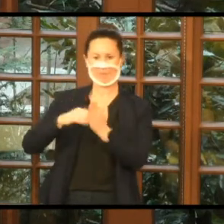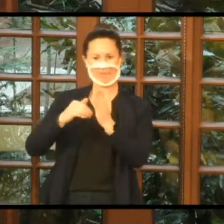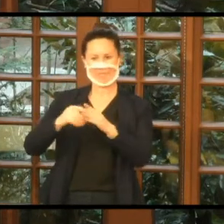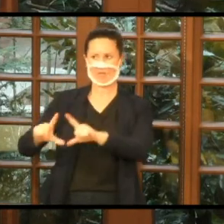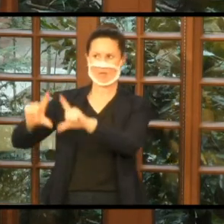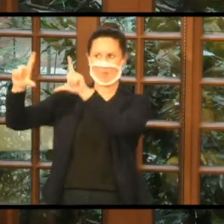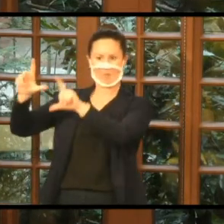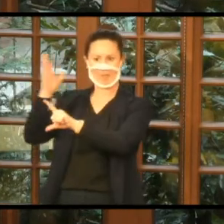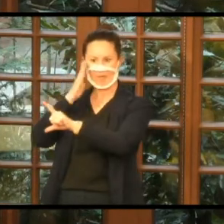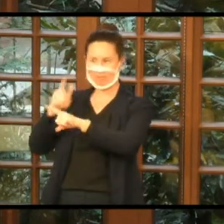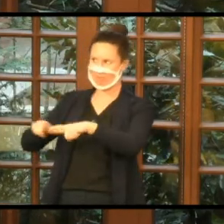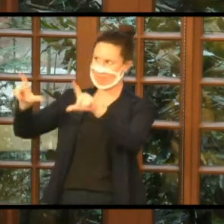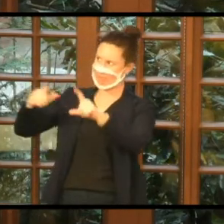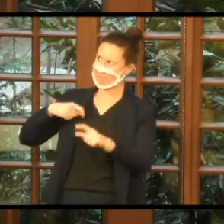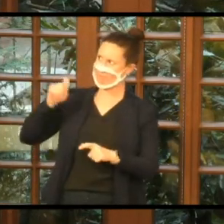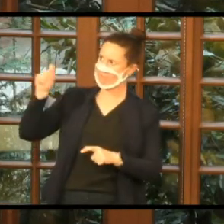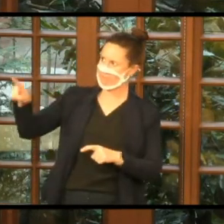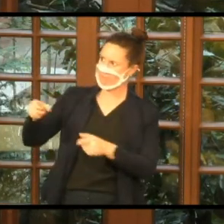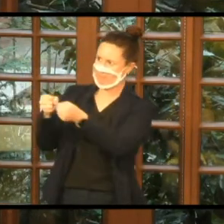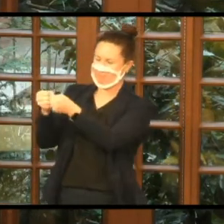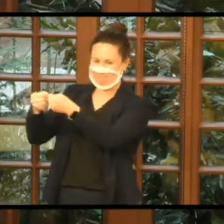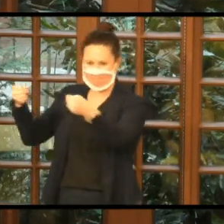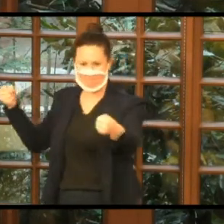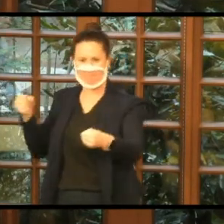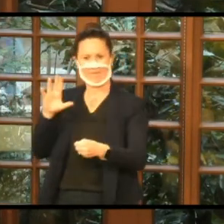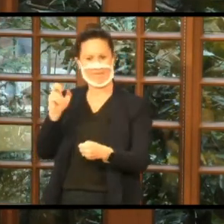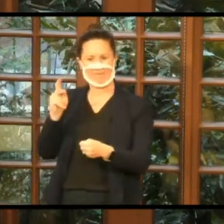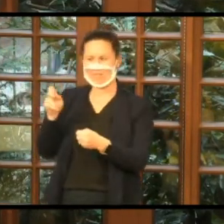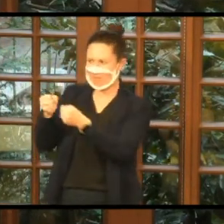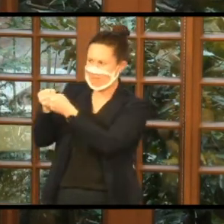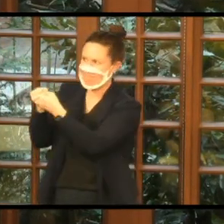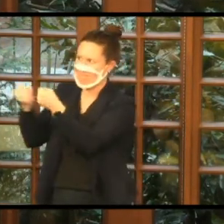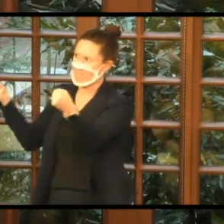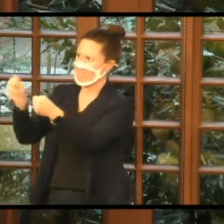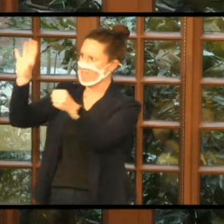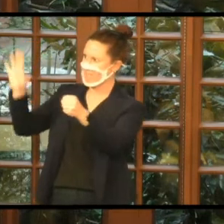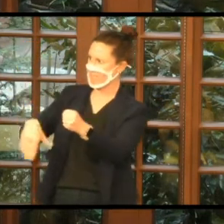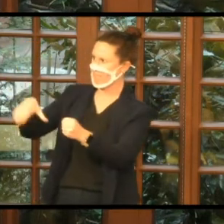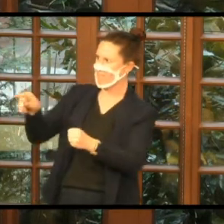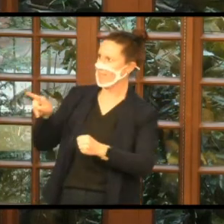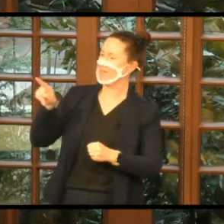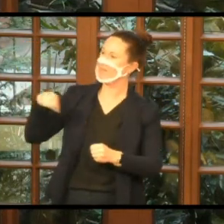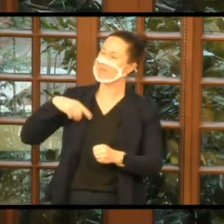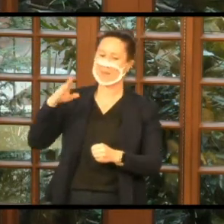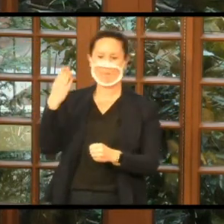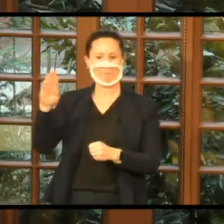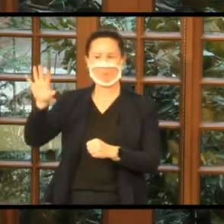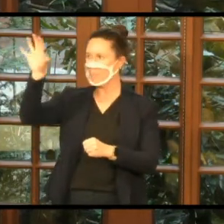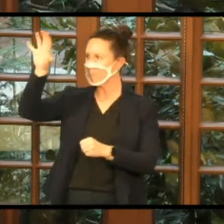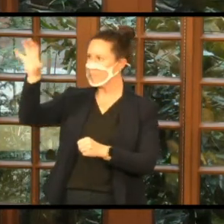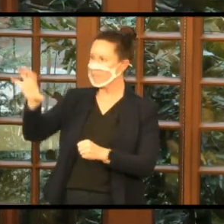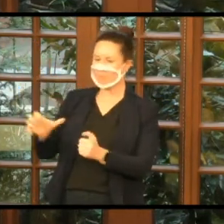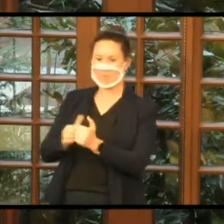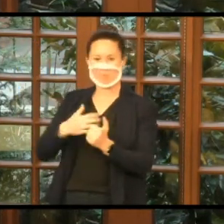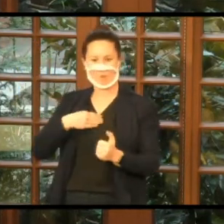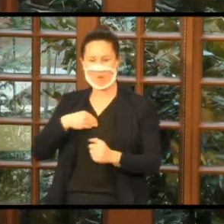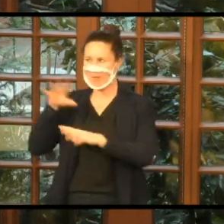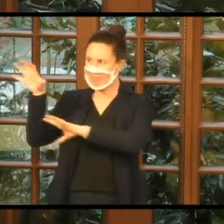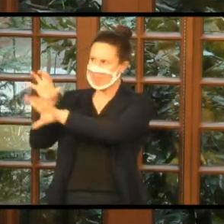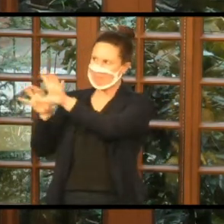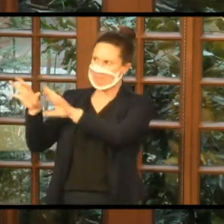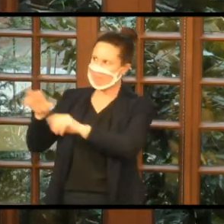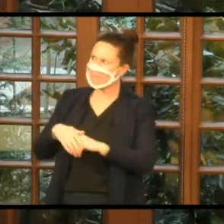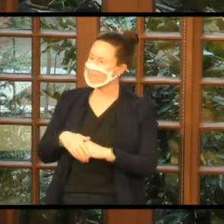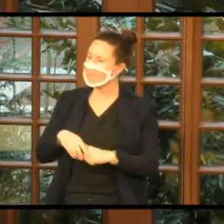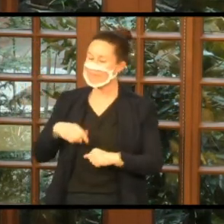time. Stretched on thick, fragrant canvas, the composition is no more than a royal blue scuff on a sea of bone white. I